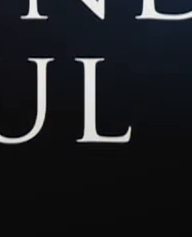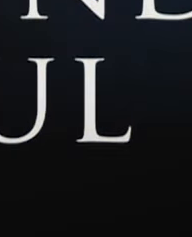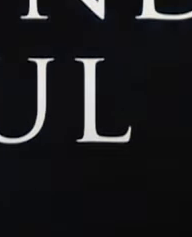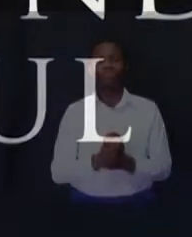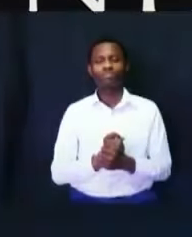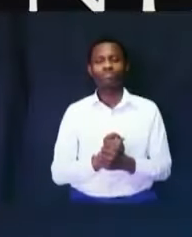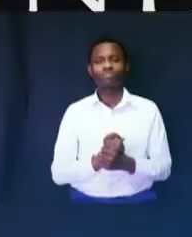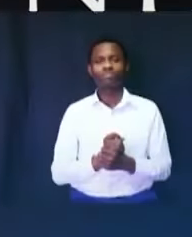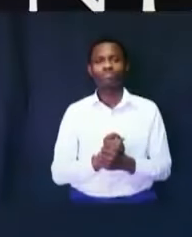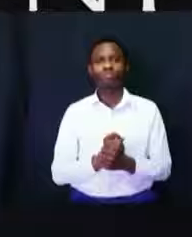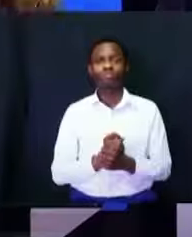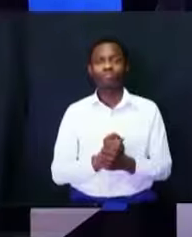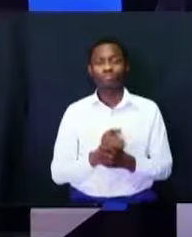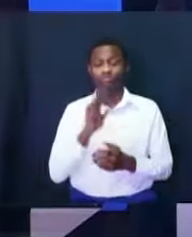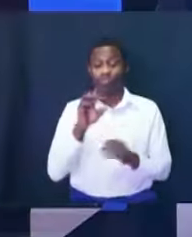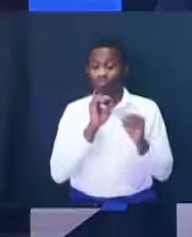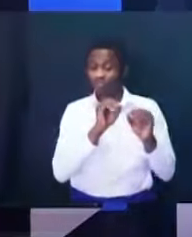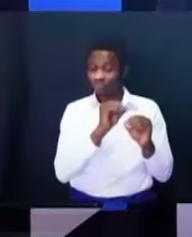and this their teaching